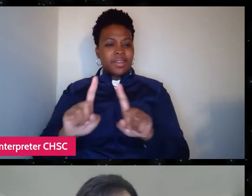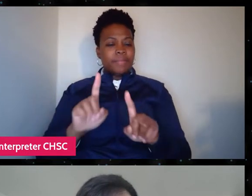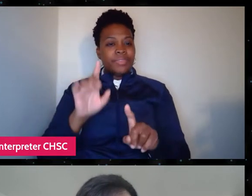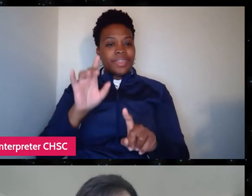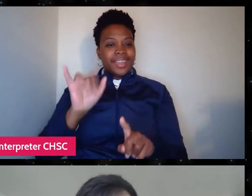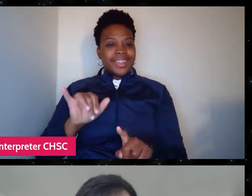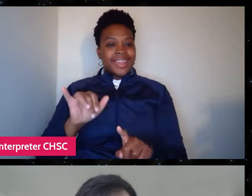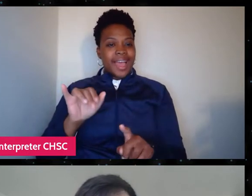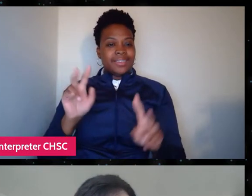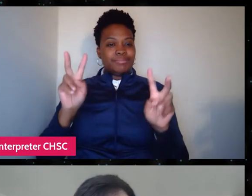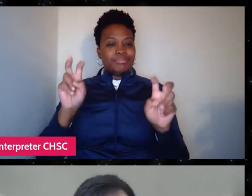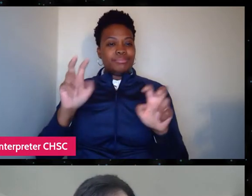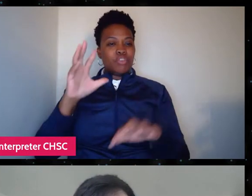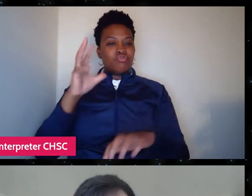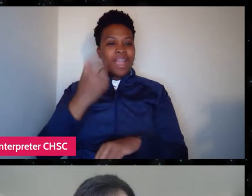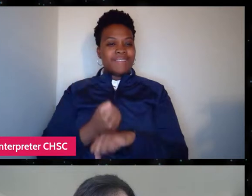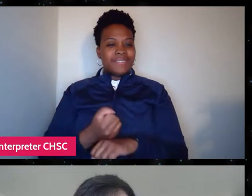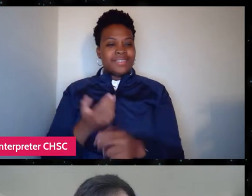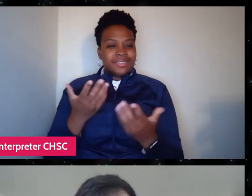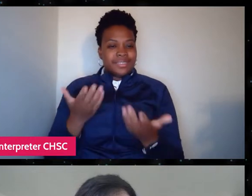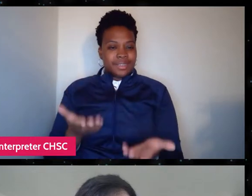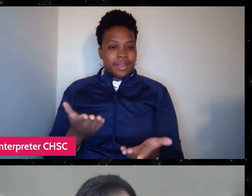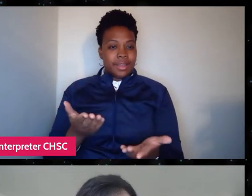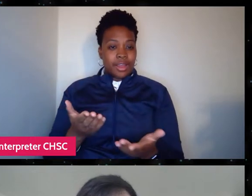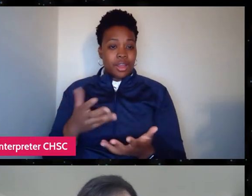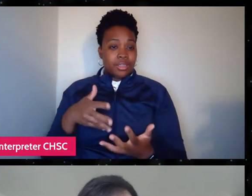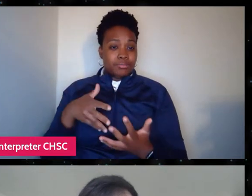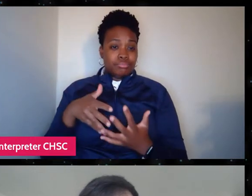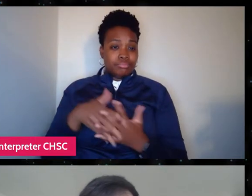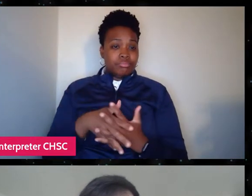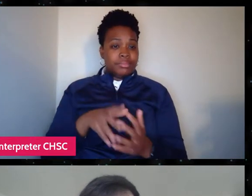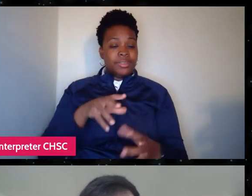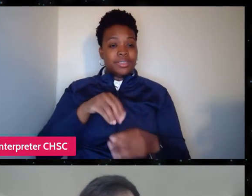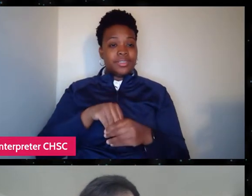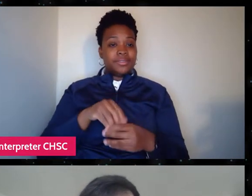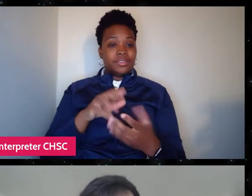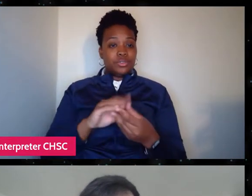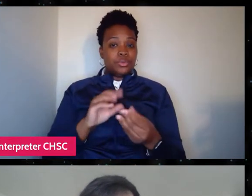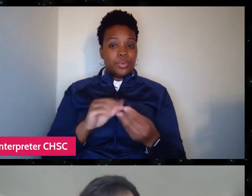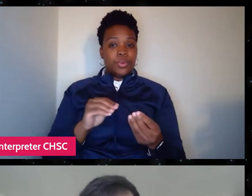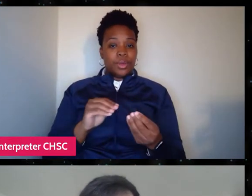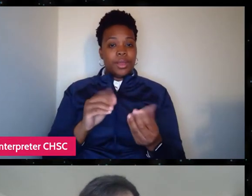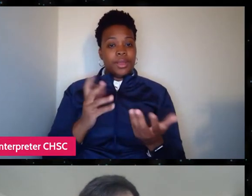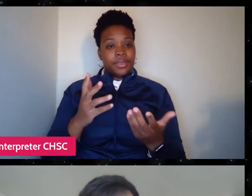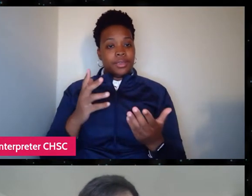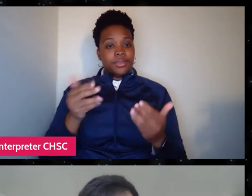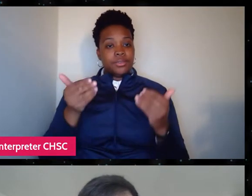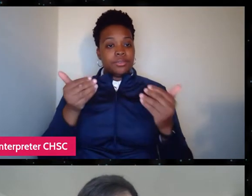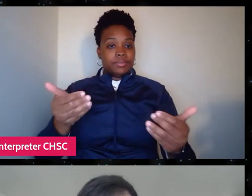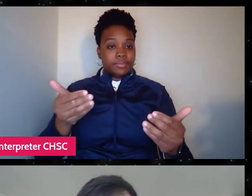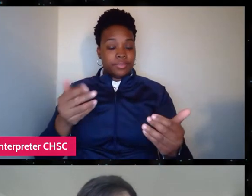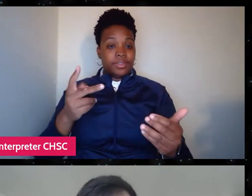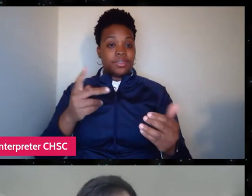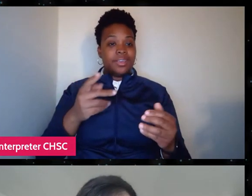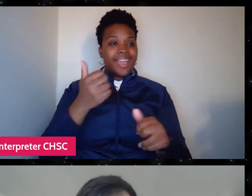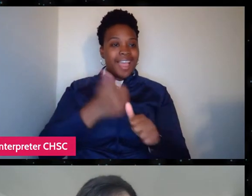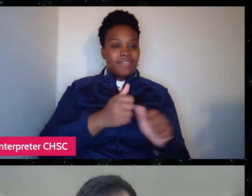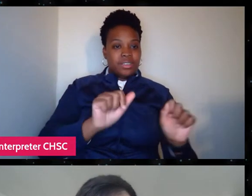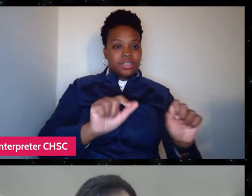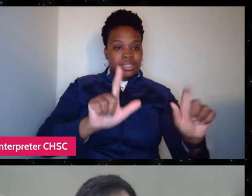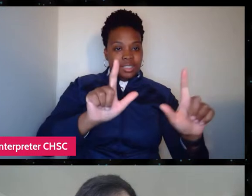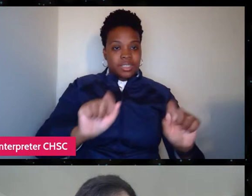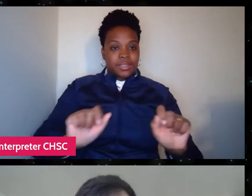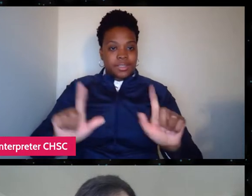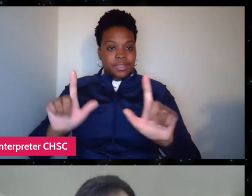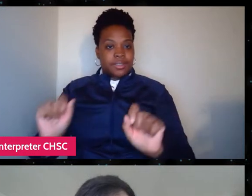gravity is definitely there. It's inherent in the story as you move forward scene by scene.